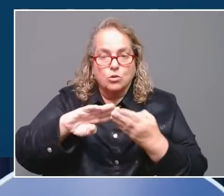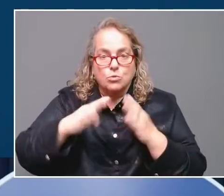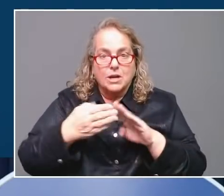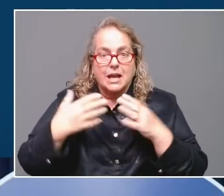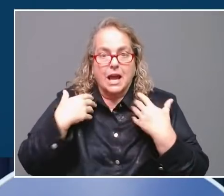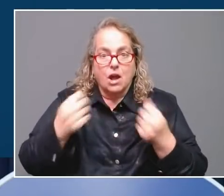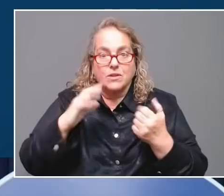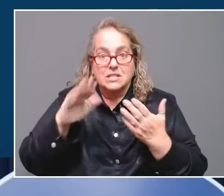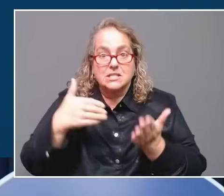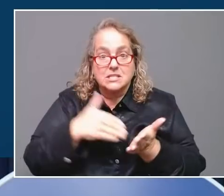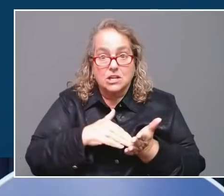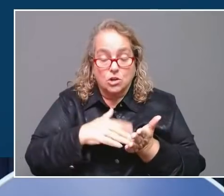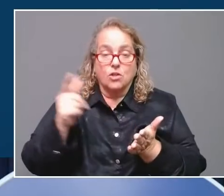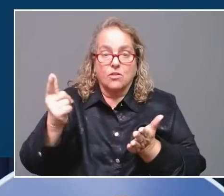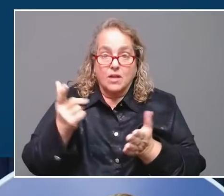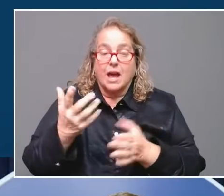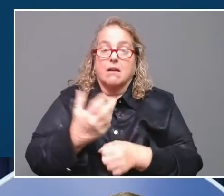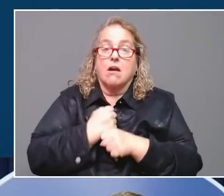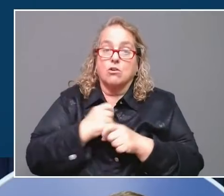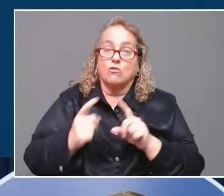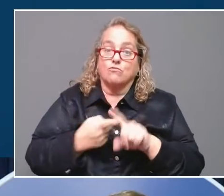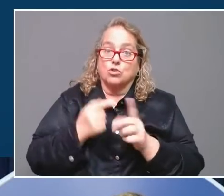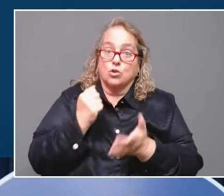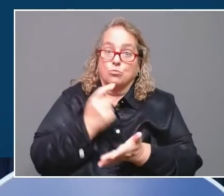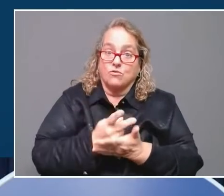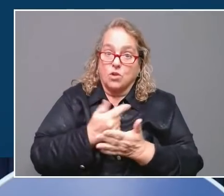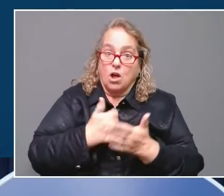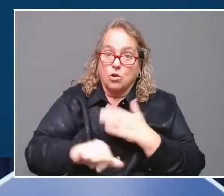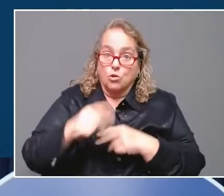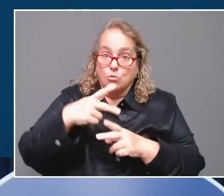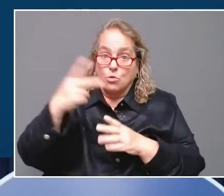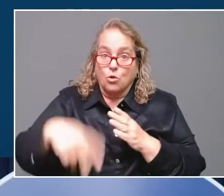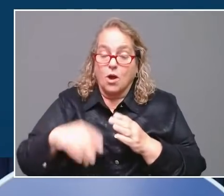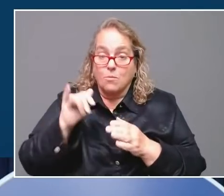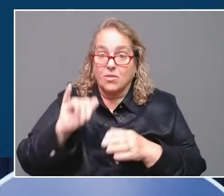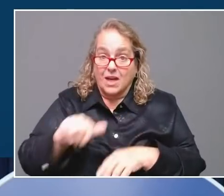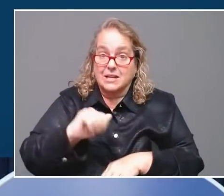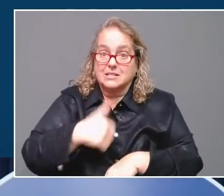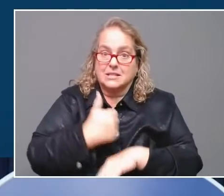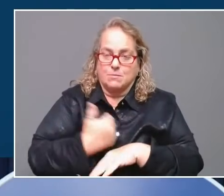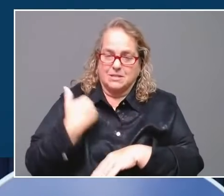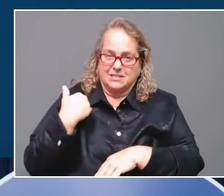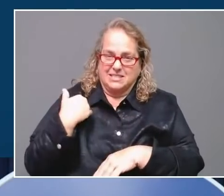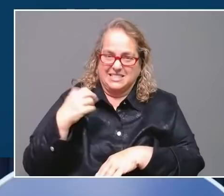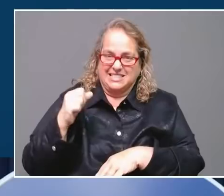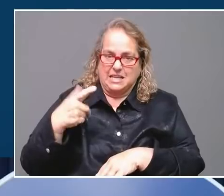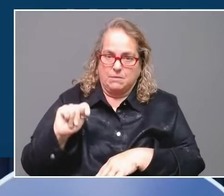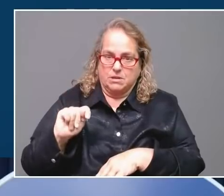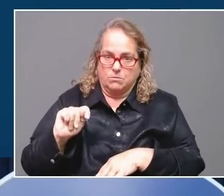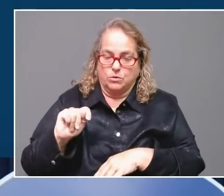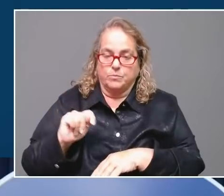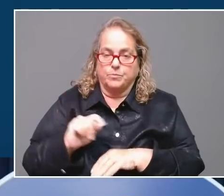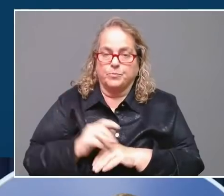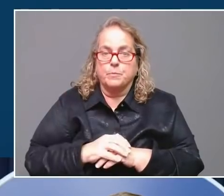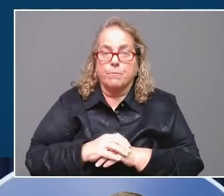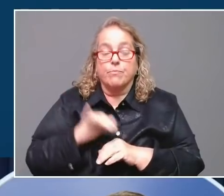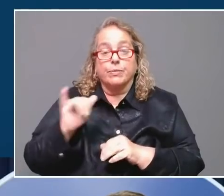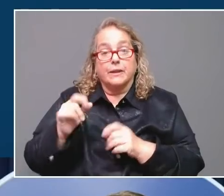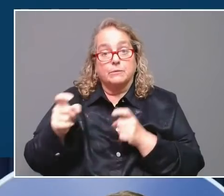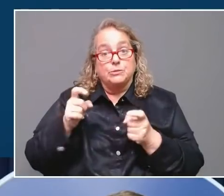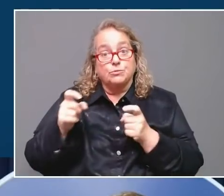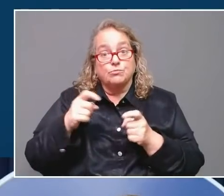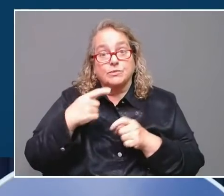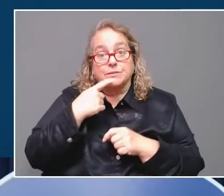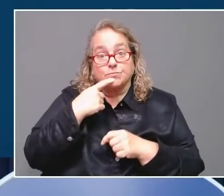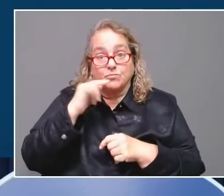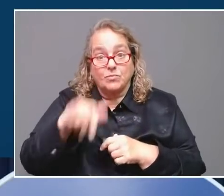approval under the program, which came online in September. The minister said the approval, these are the